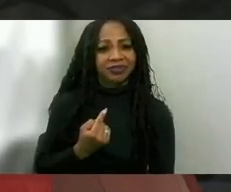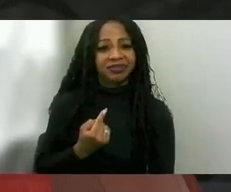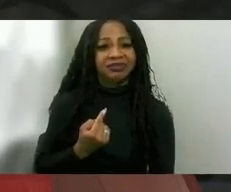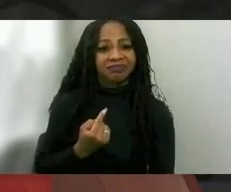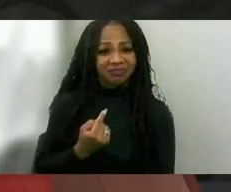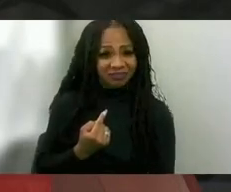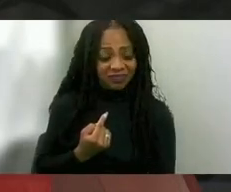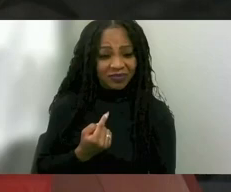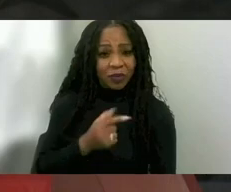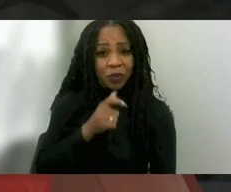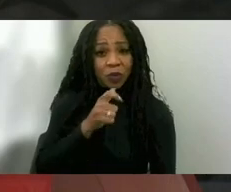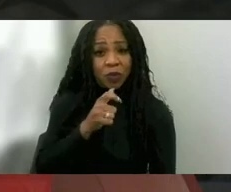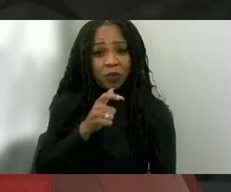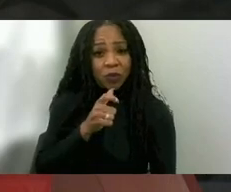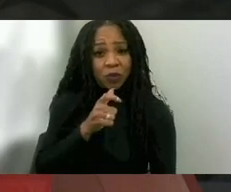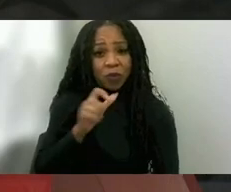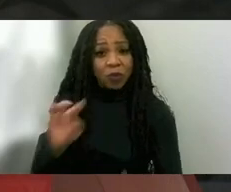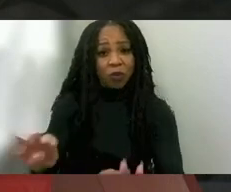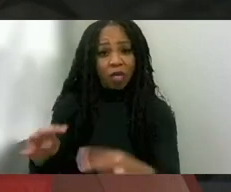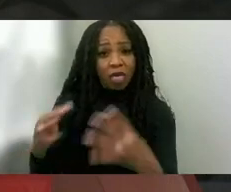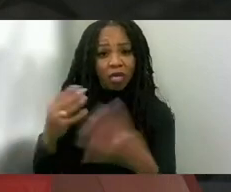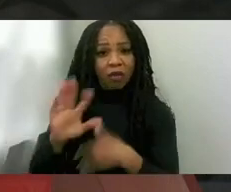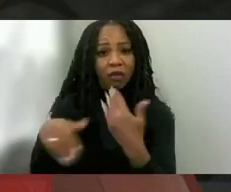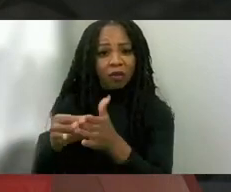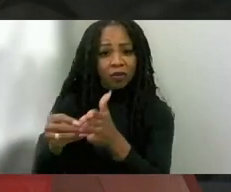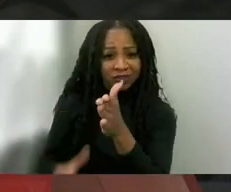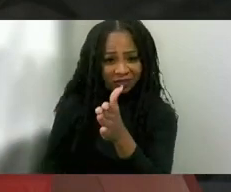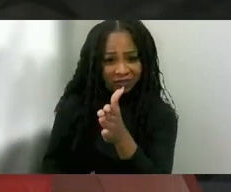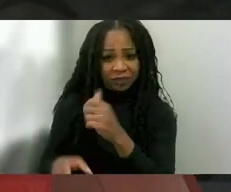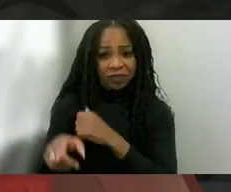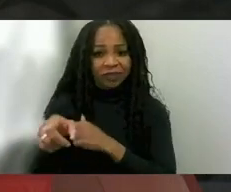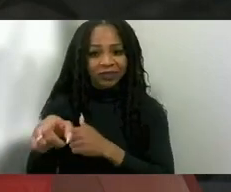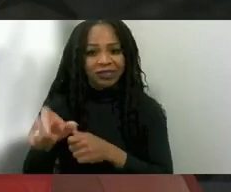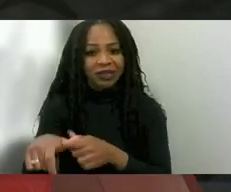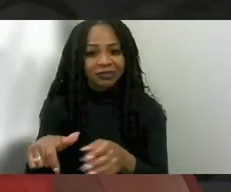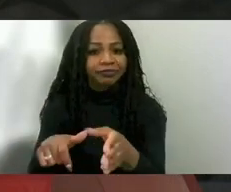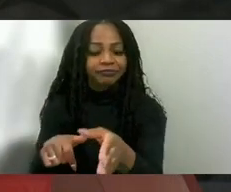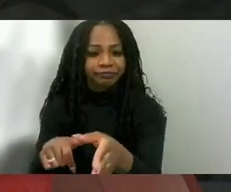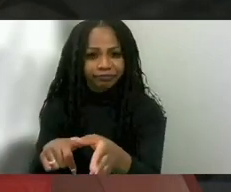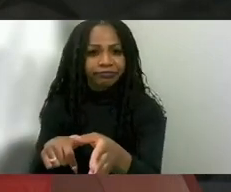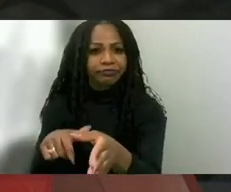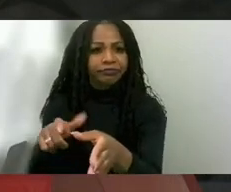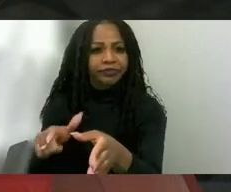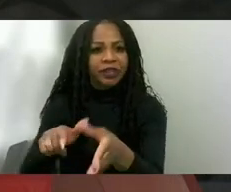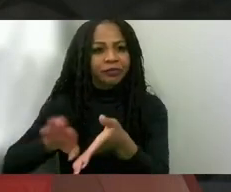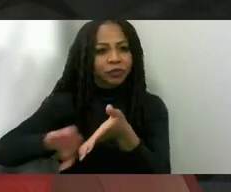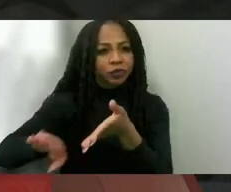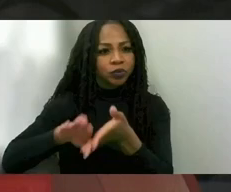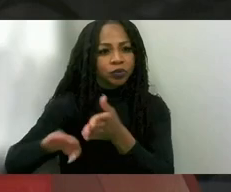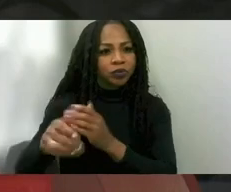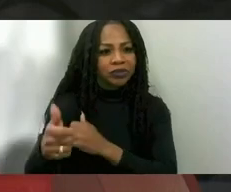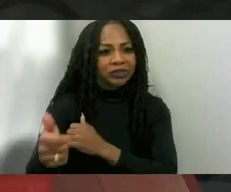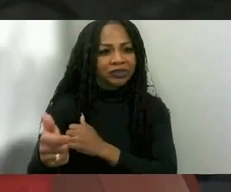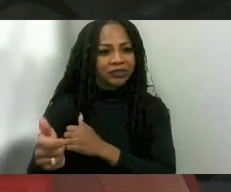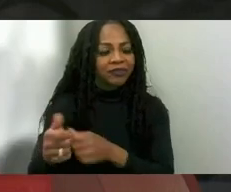children. She would have to excuse herself in front of the students. I went back to school